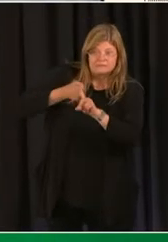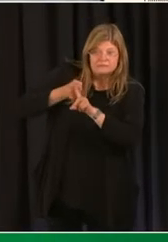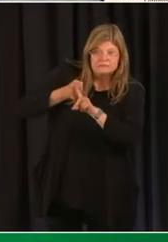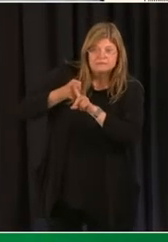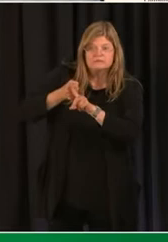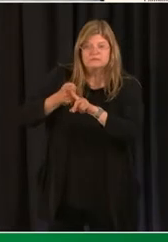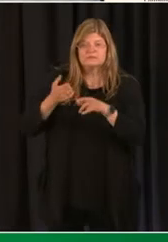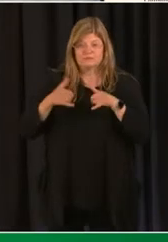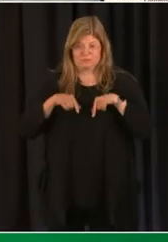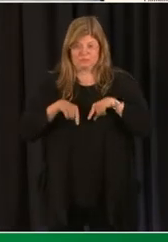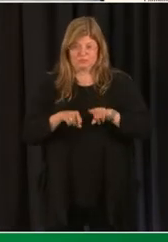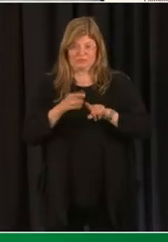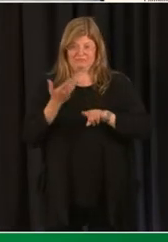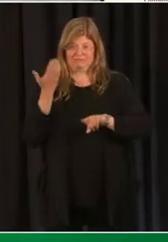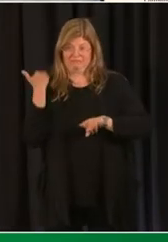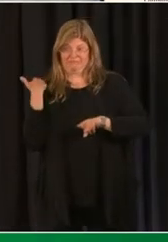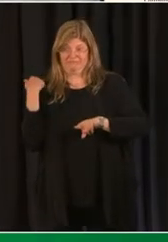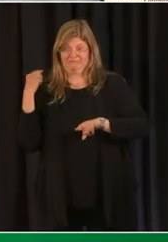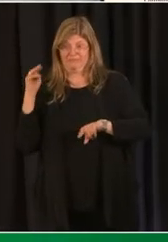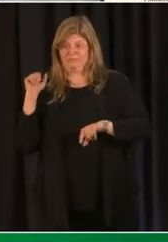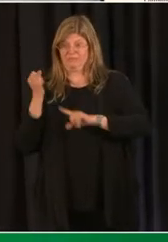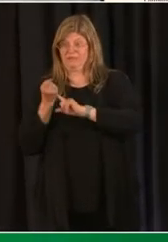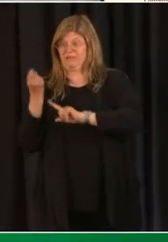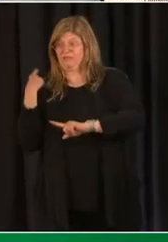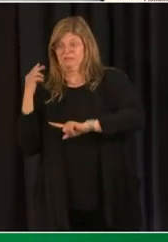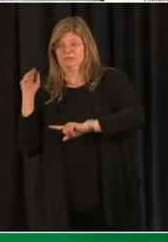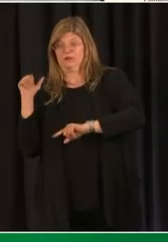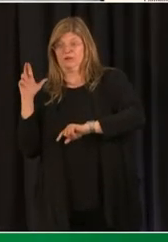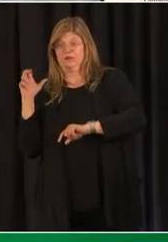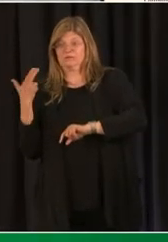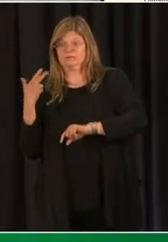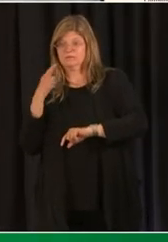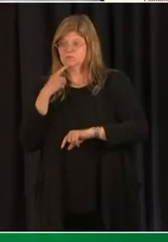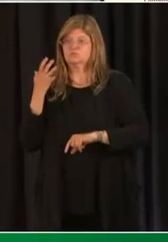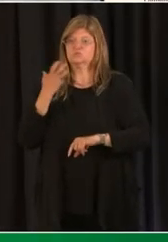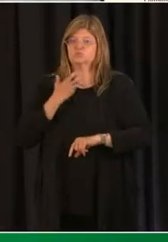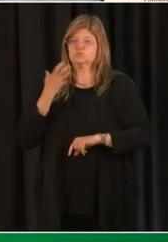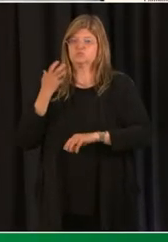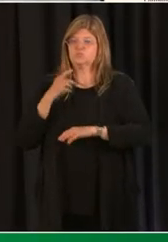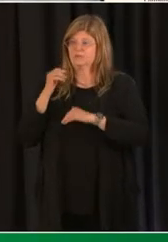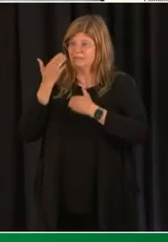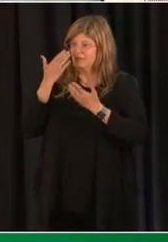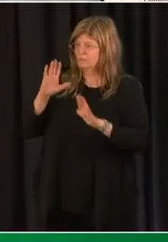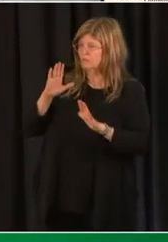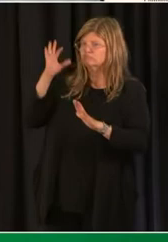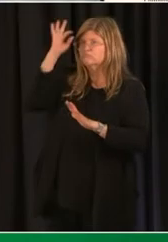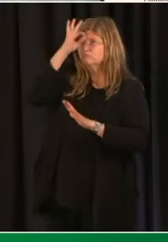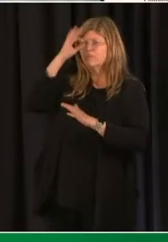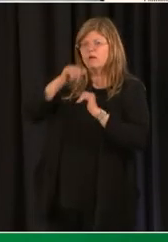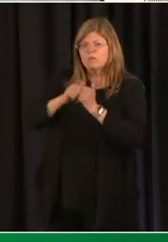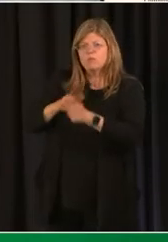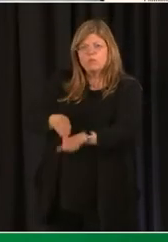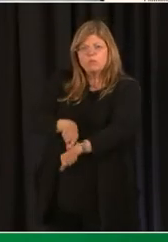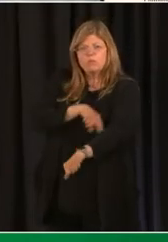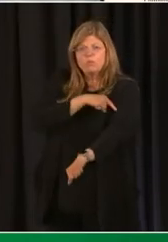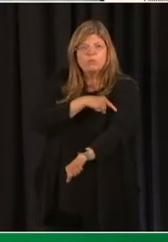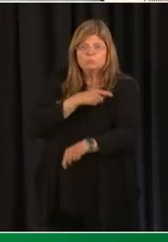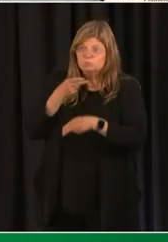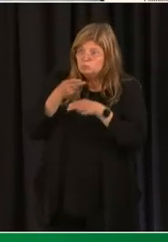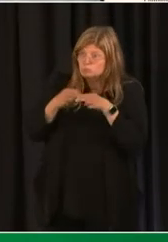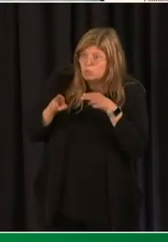the time, we could not fathom how long this epidemic would really